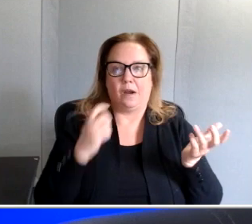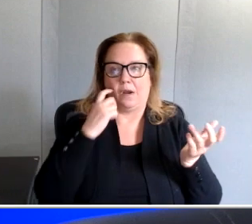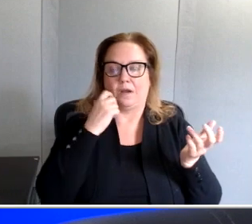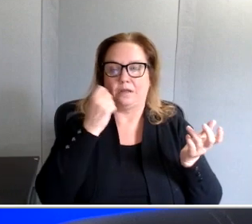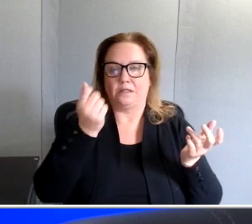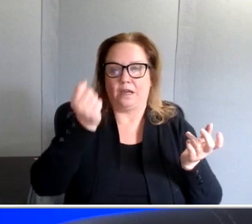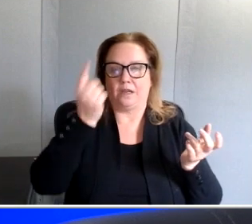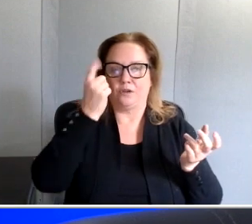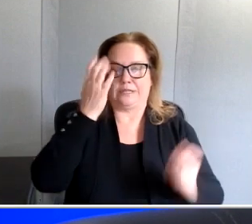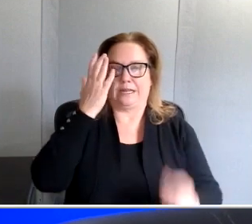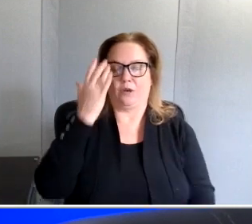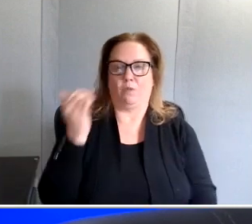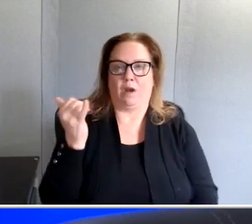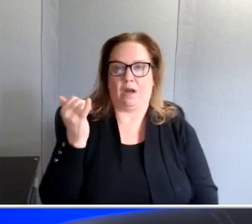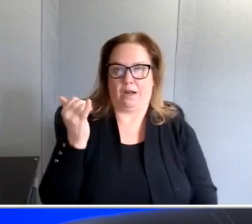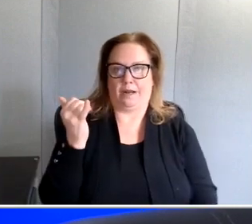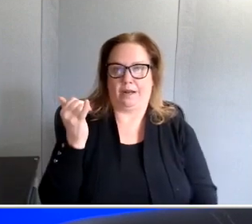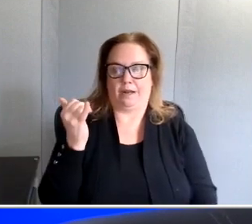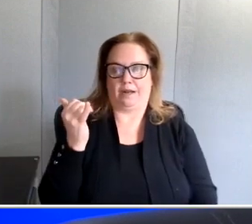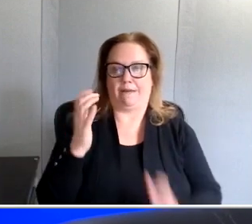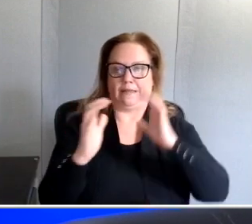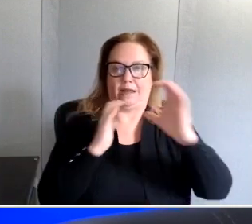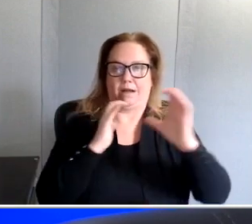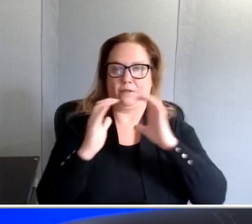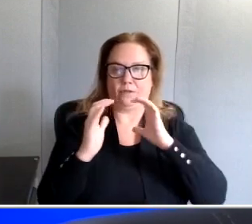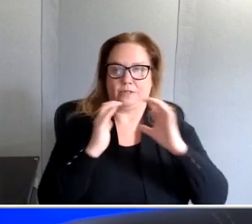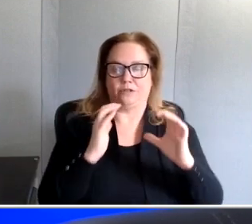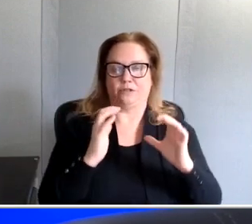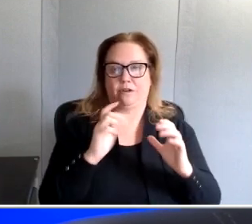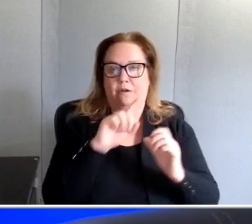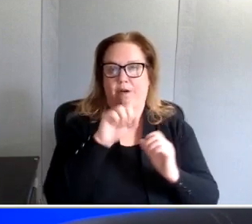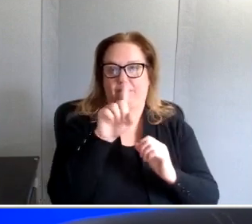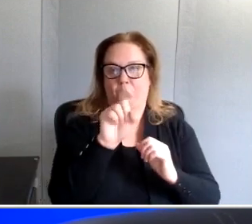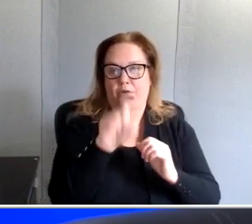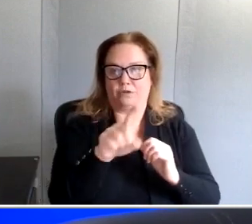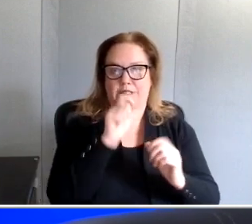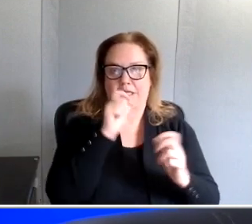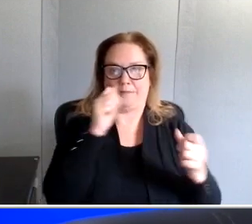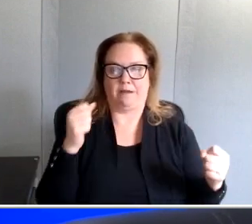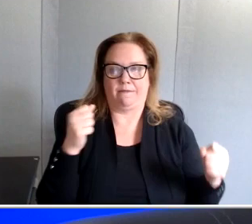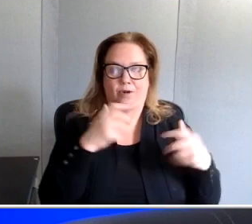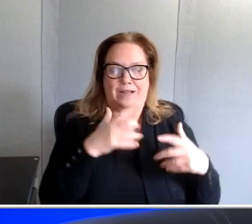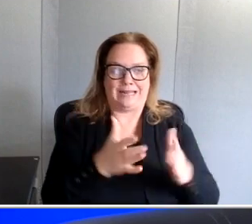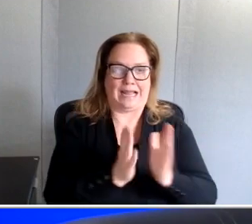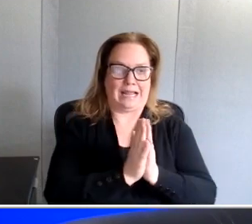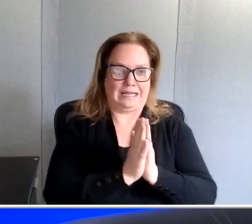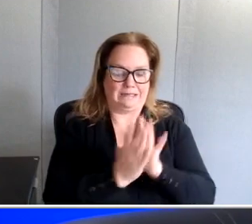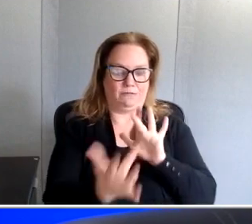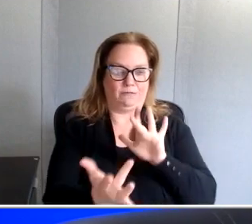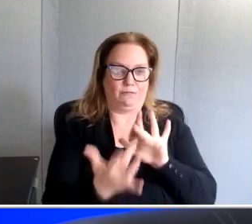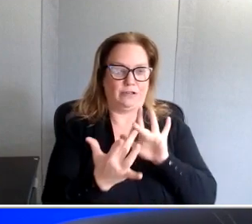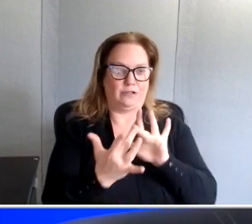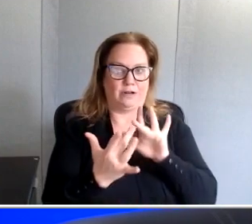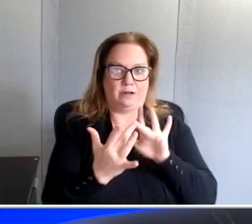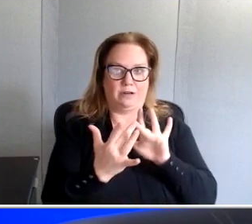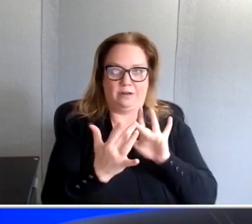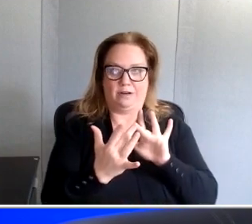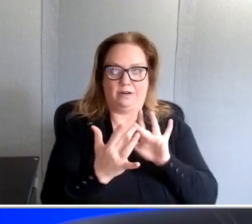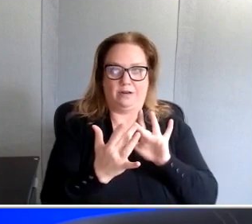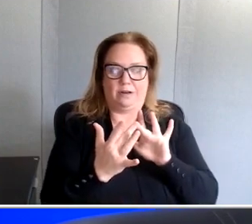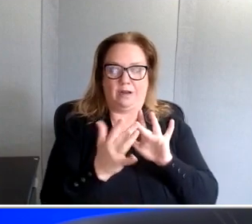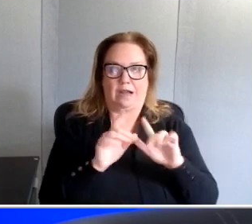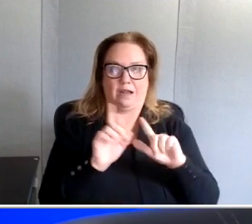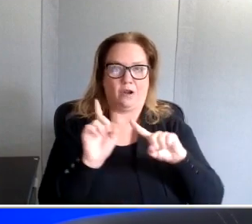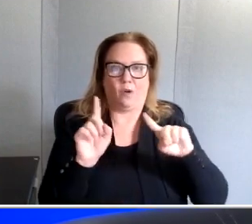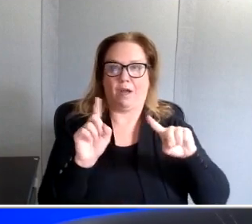your why, having that conversation. And if you have questions, not being afraid to ask, reach out to us. That's, I go out every day